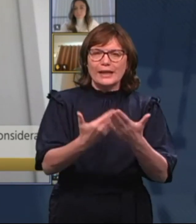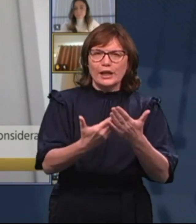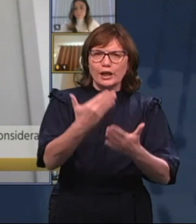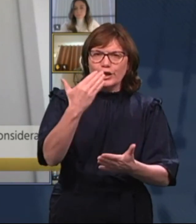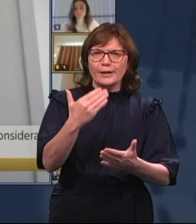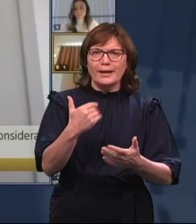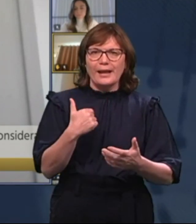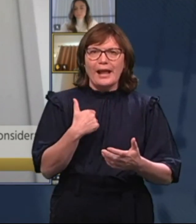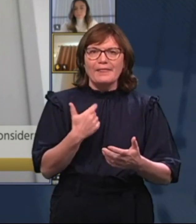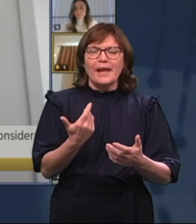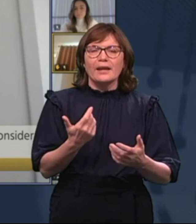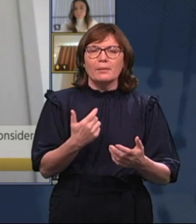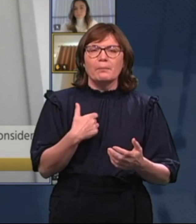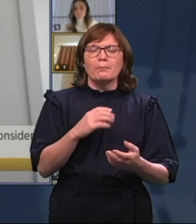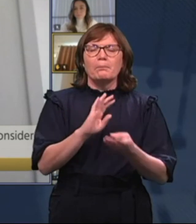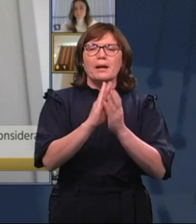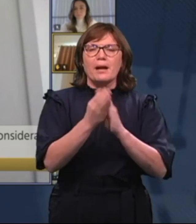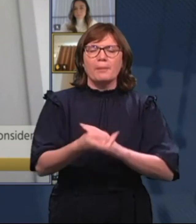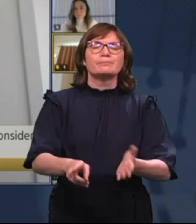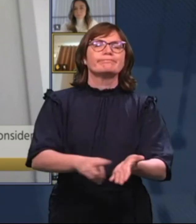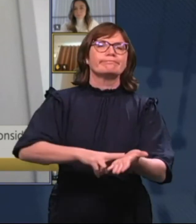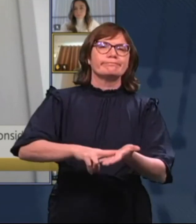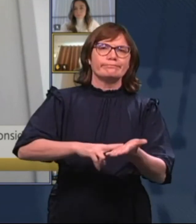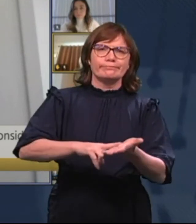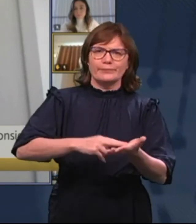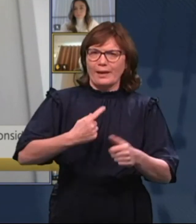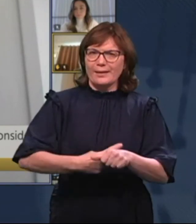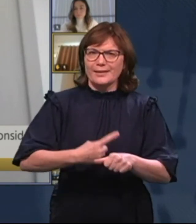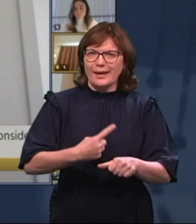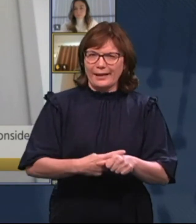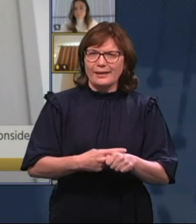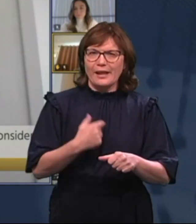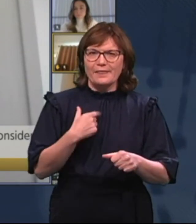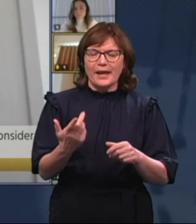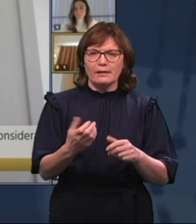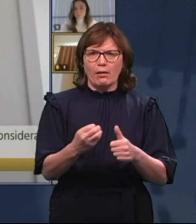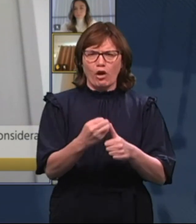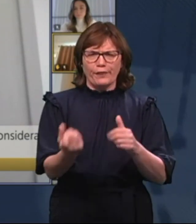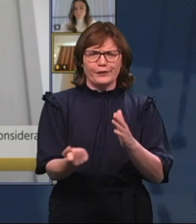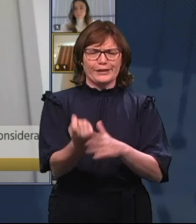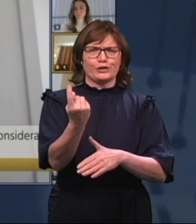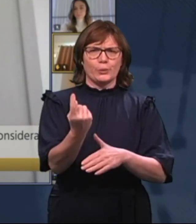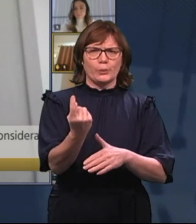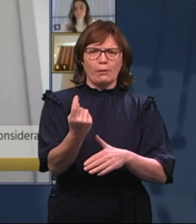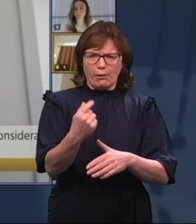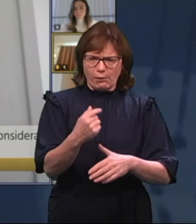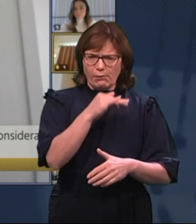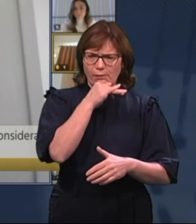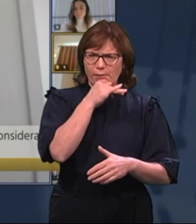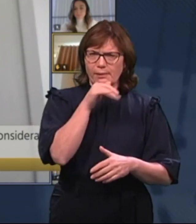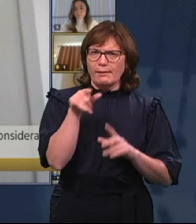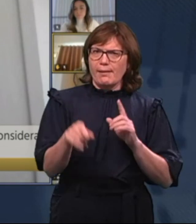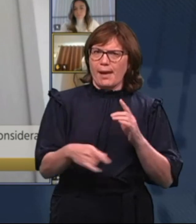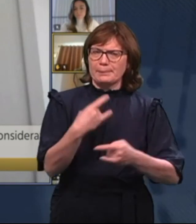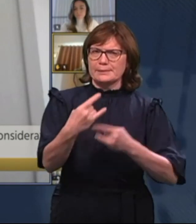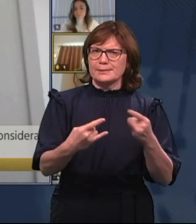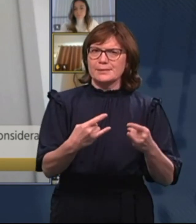becoming automatic again, other things then start to show up as issues. So like it wouldn't